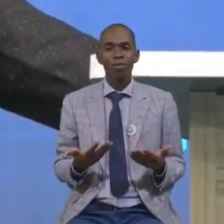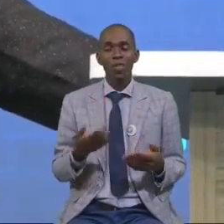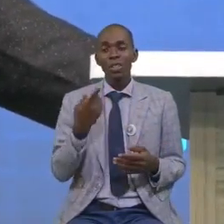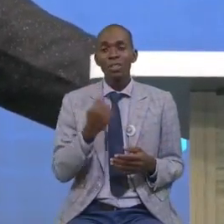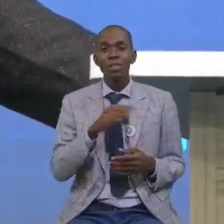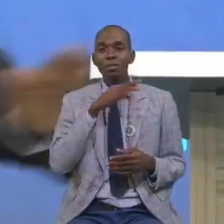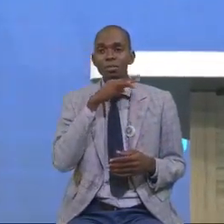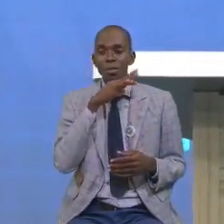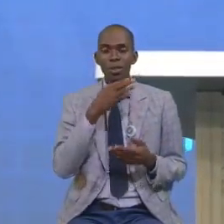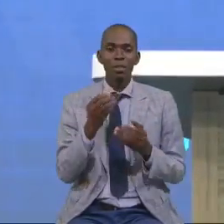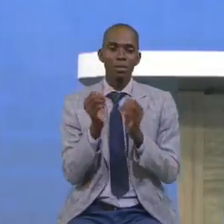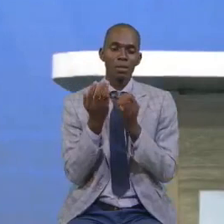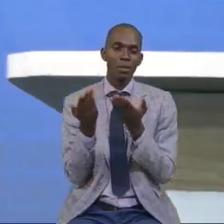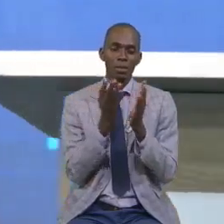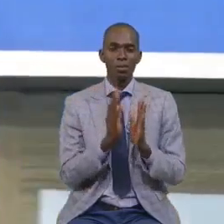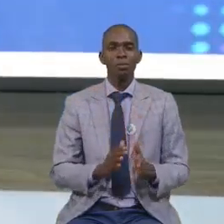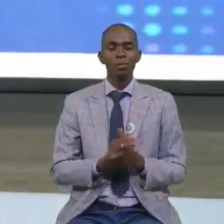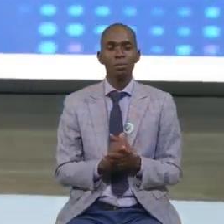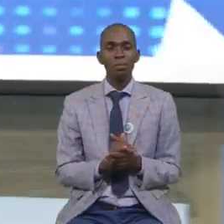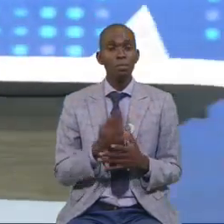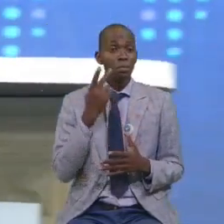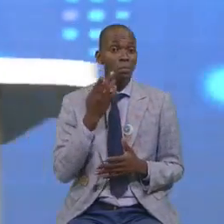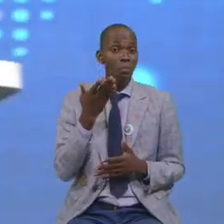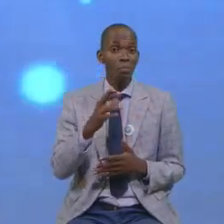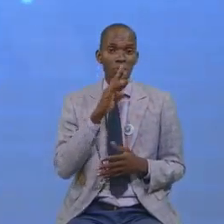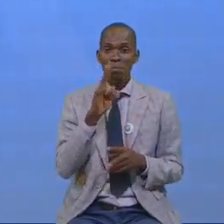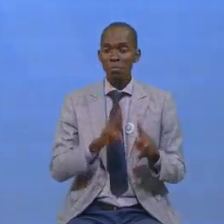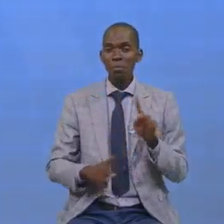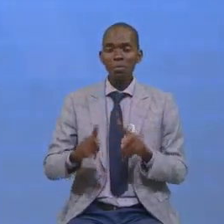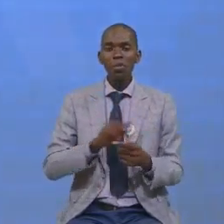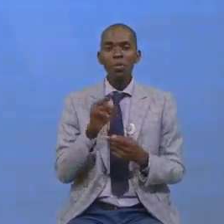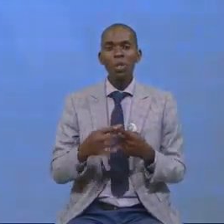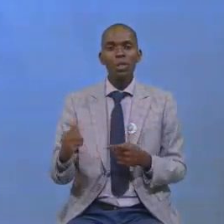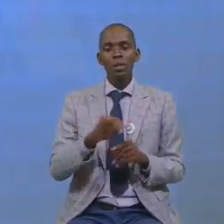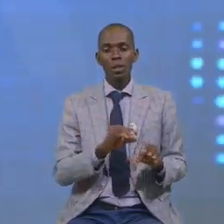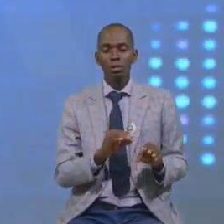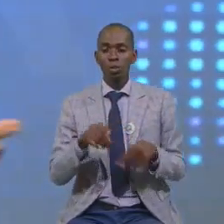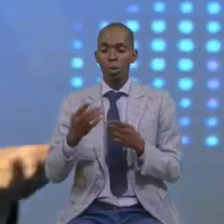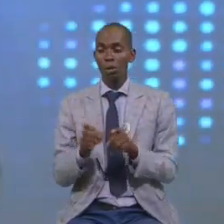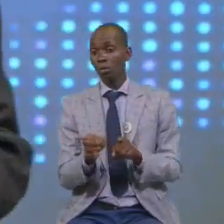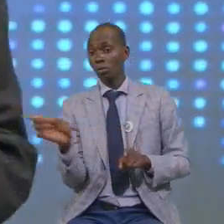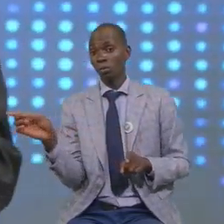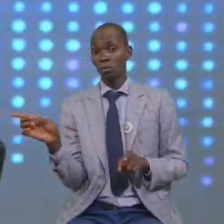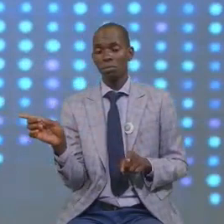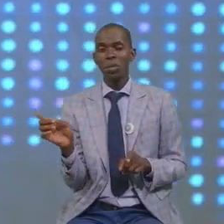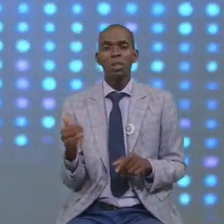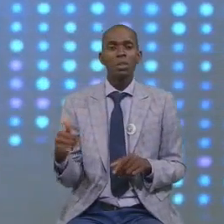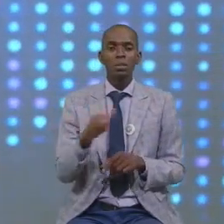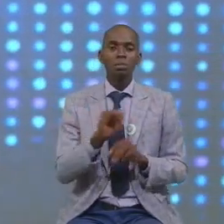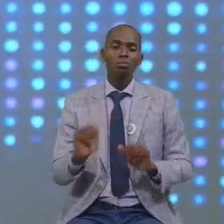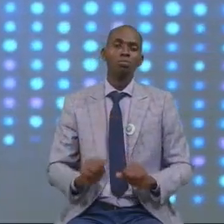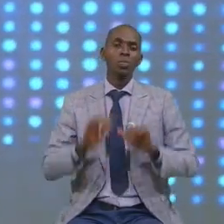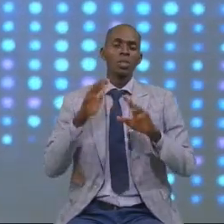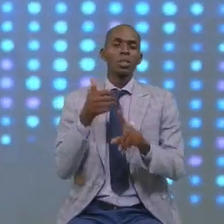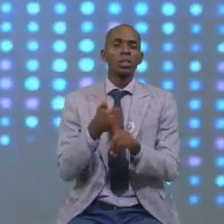the polluted slave. You see, there are people, when they go astray, they surrender themselves to